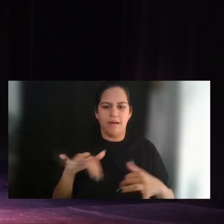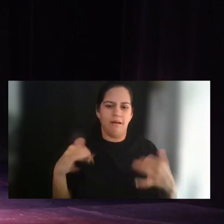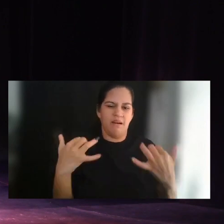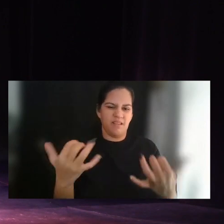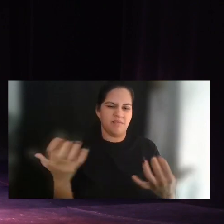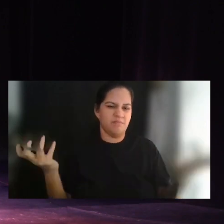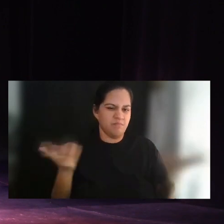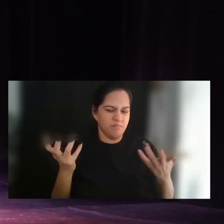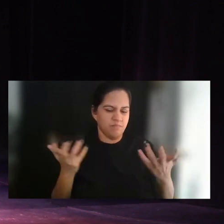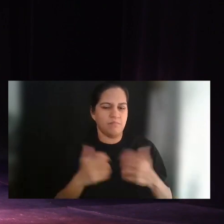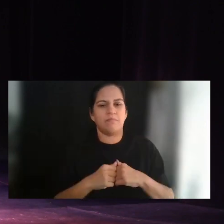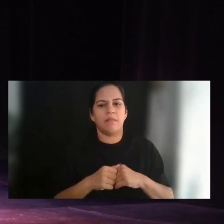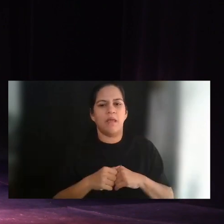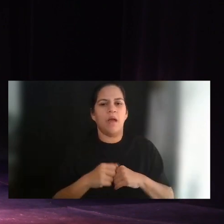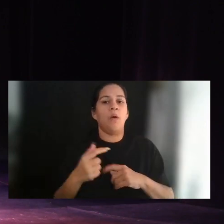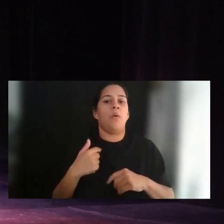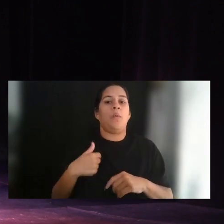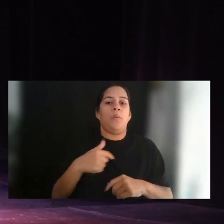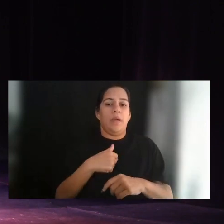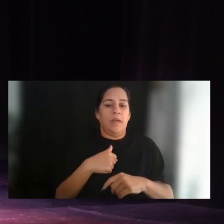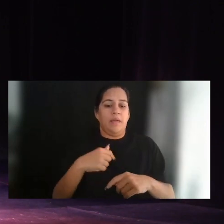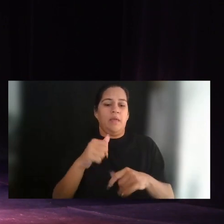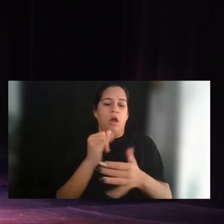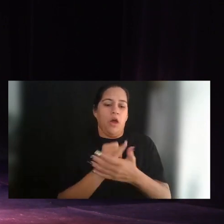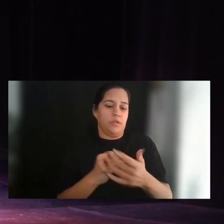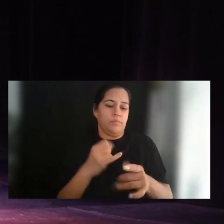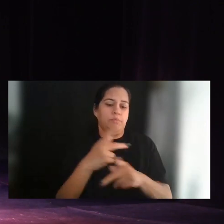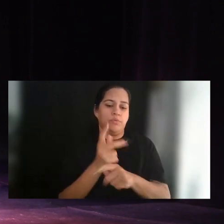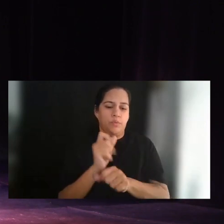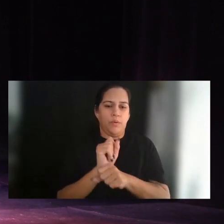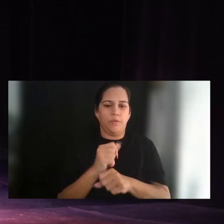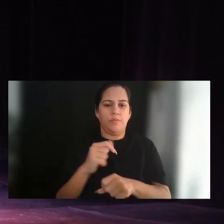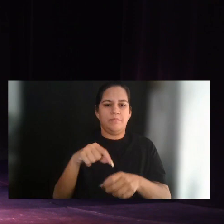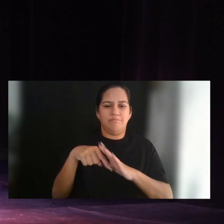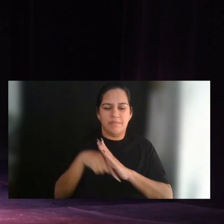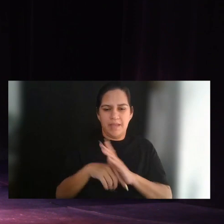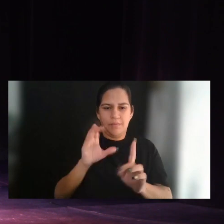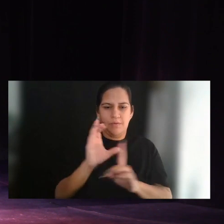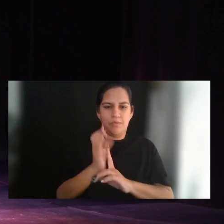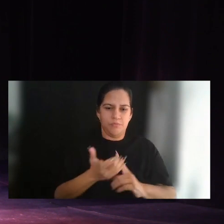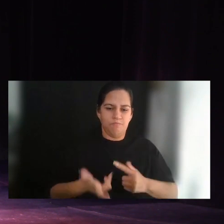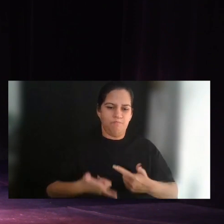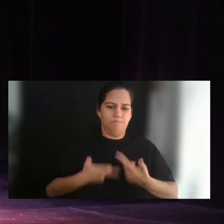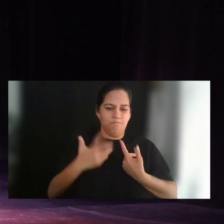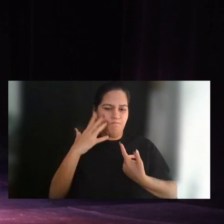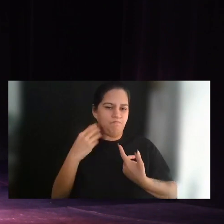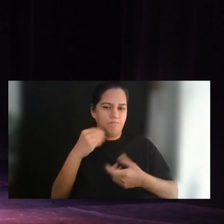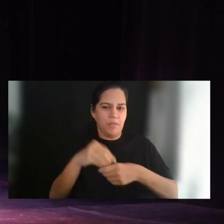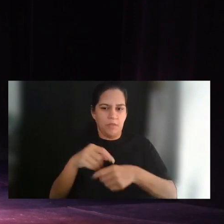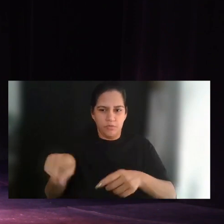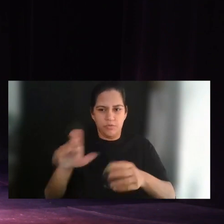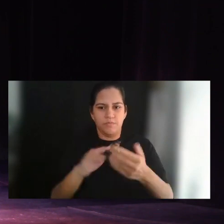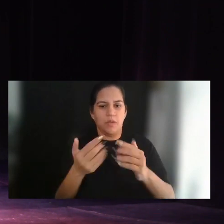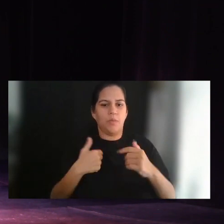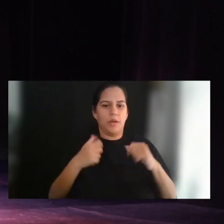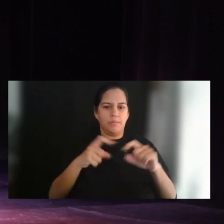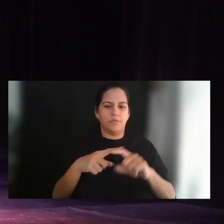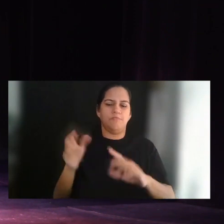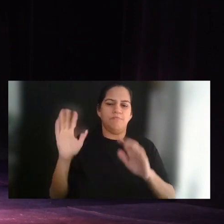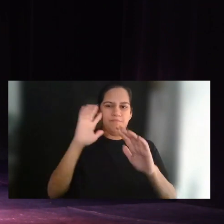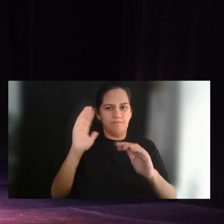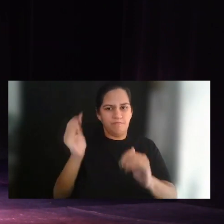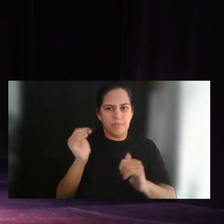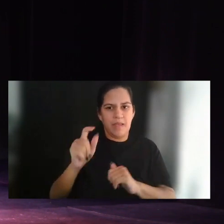artists and producers of the work, with deep cultural and lived experiences in those communities, we were able to anticipate needs. So I just wanted to share a